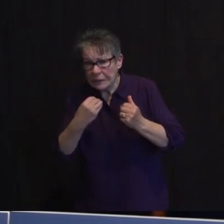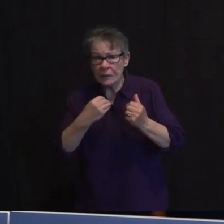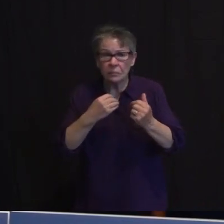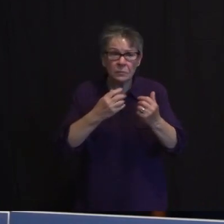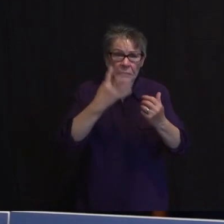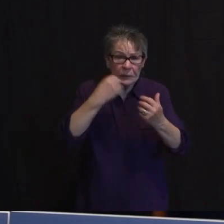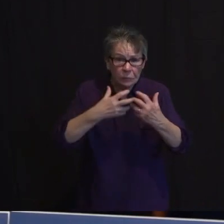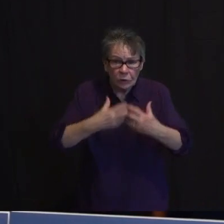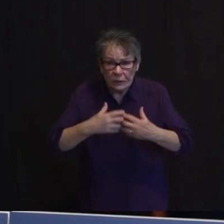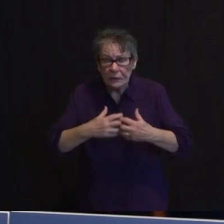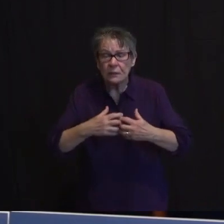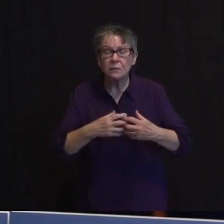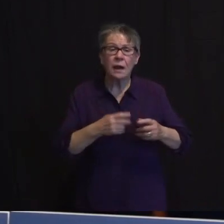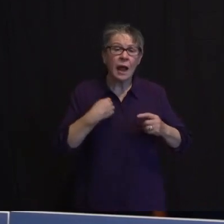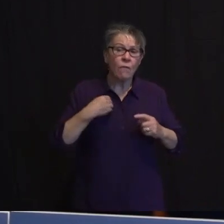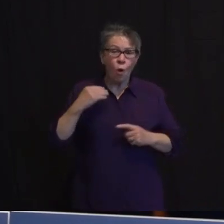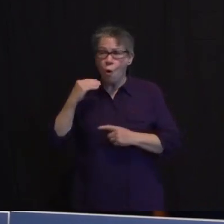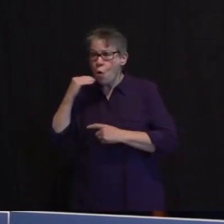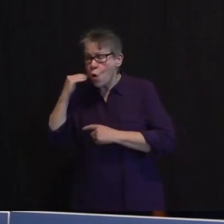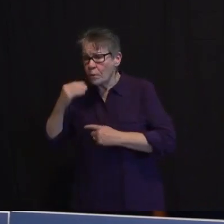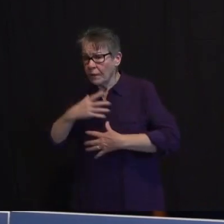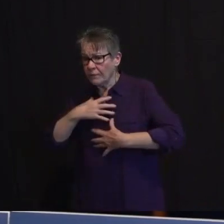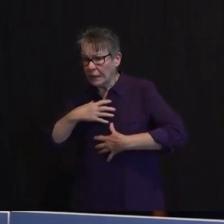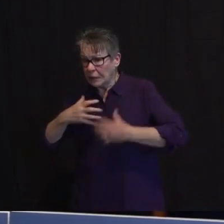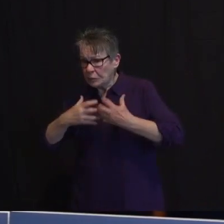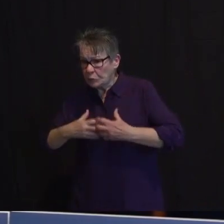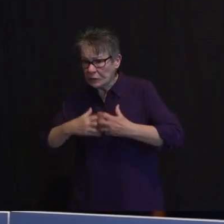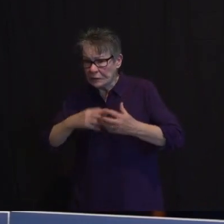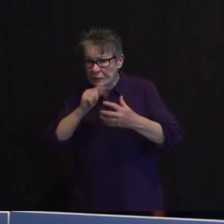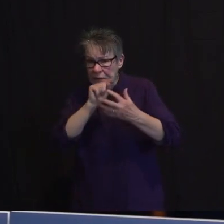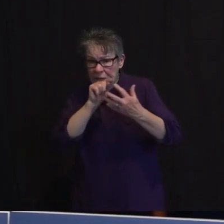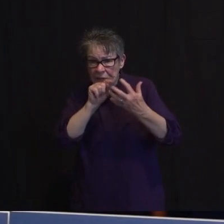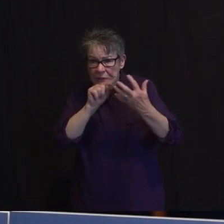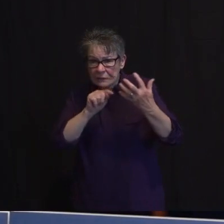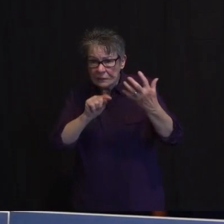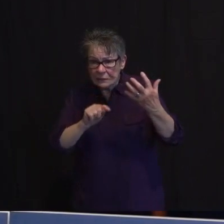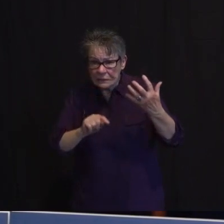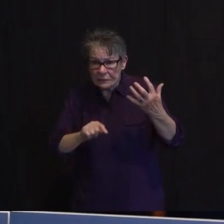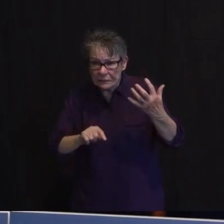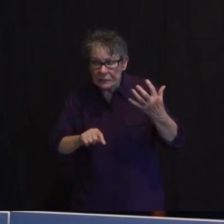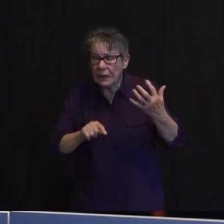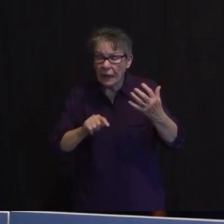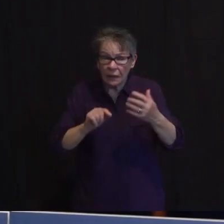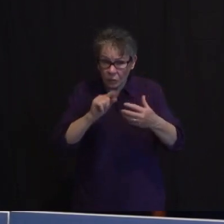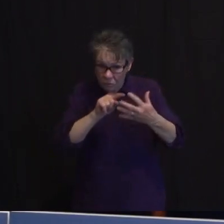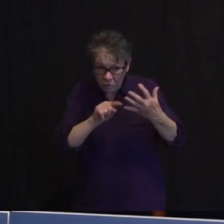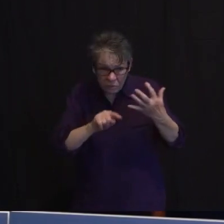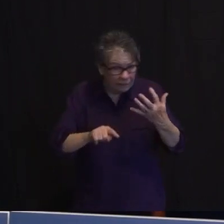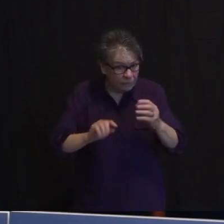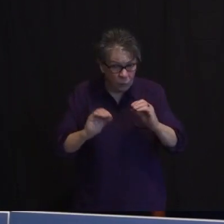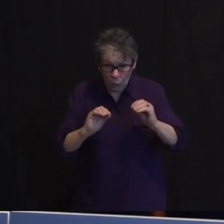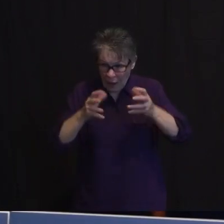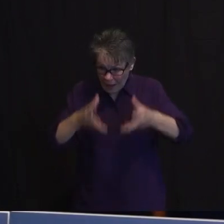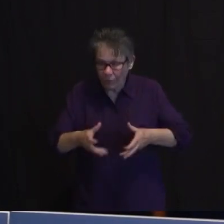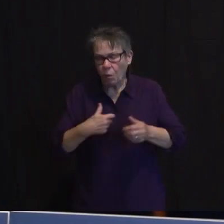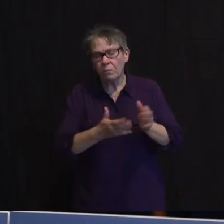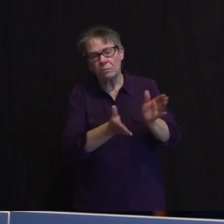that can be used to support the pulmonary function of patients would be used first.